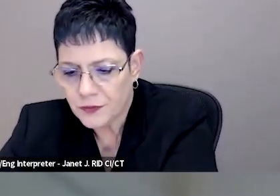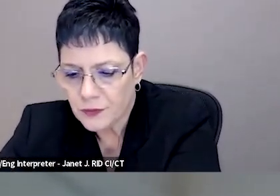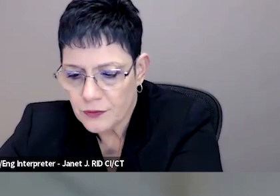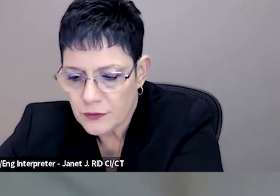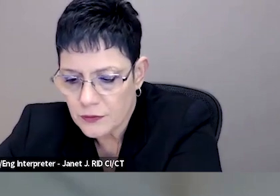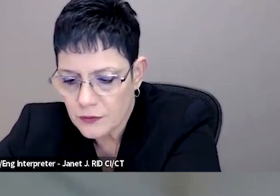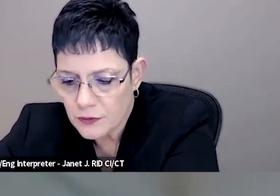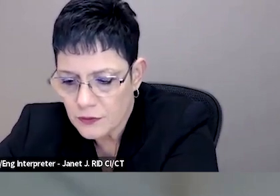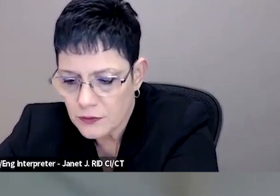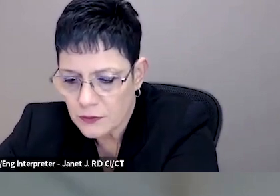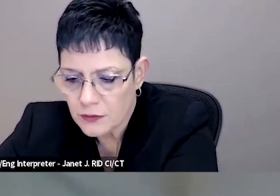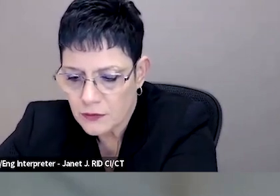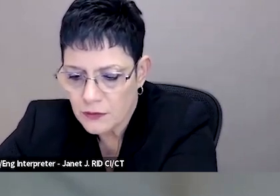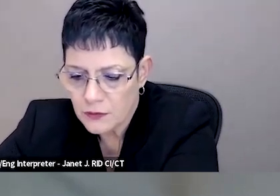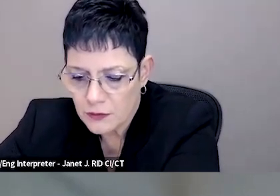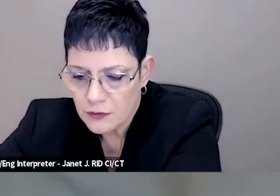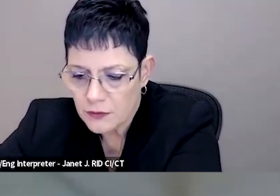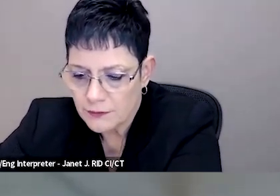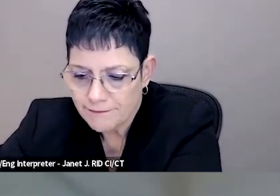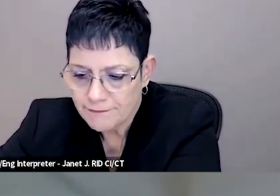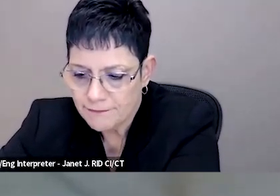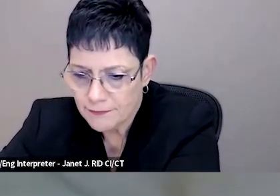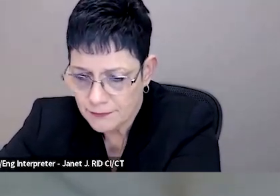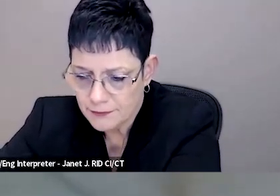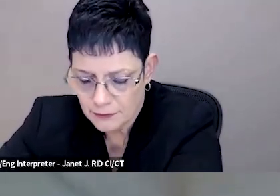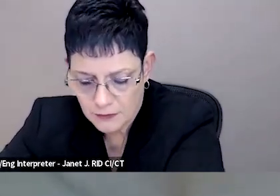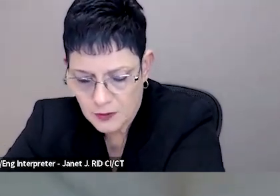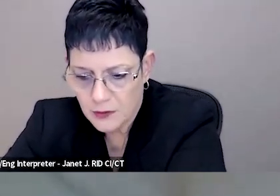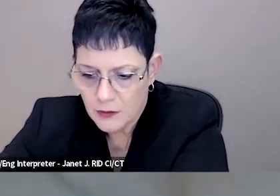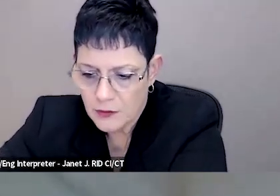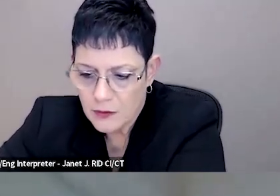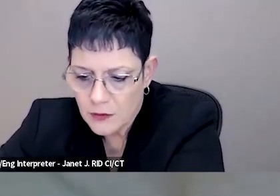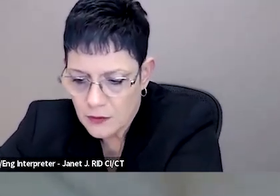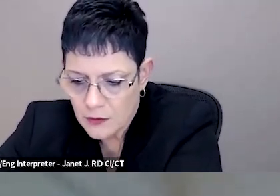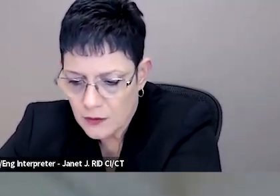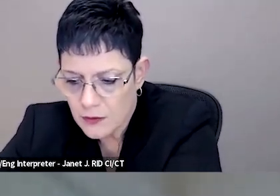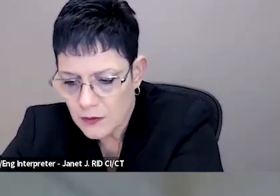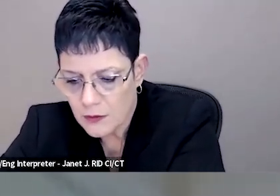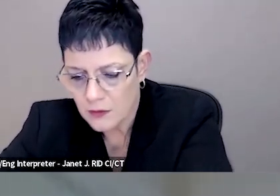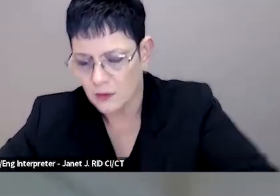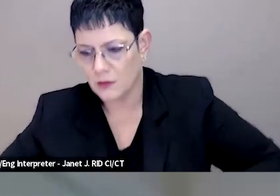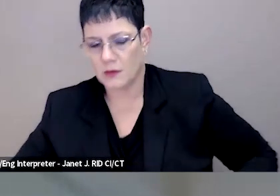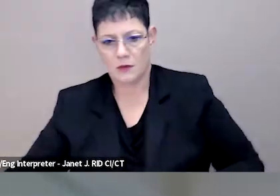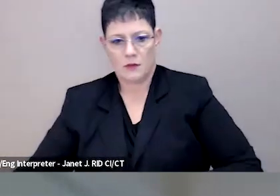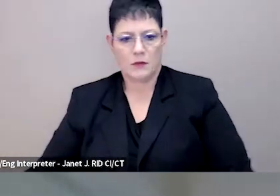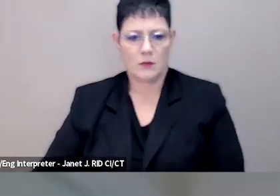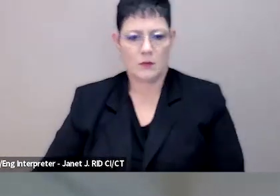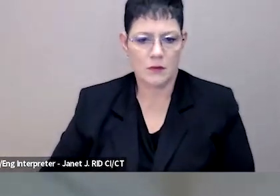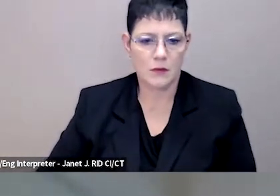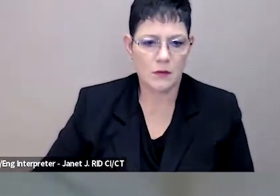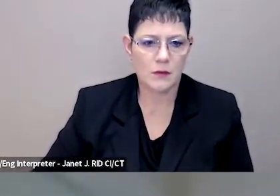don't also support direct care workers, strengthen and stabilize this workforce